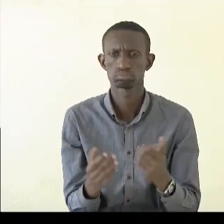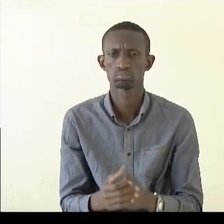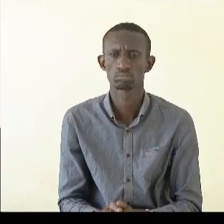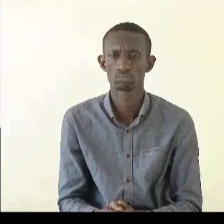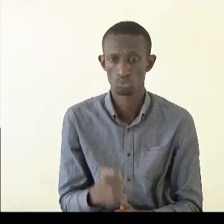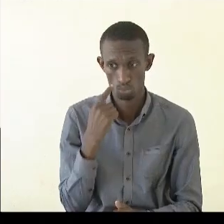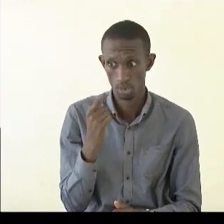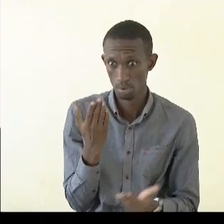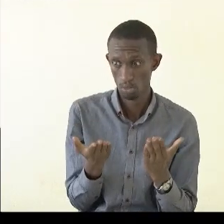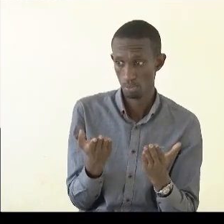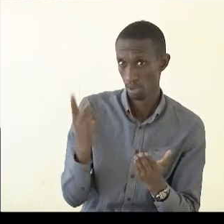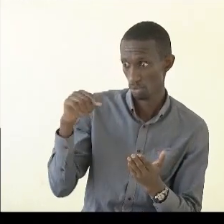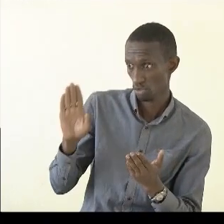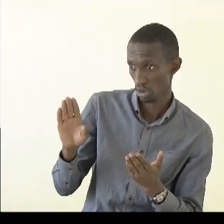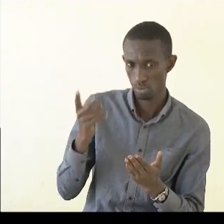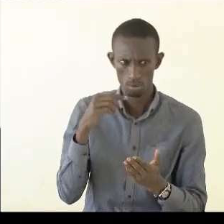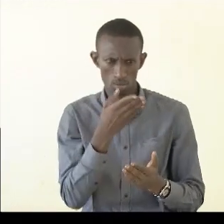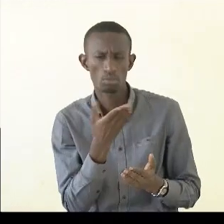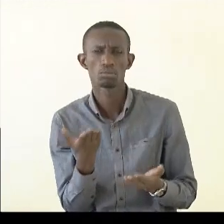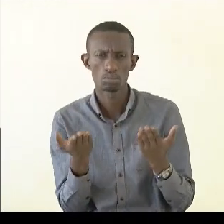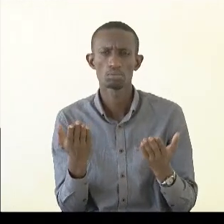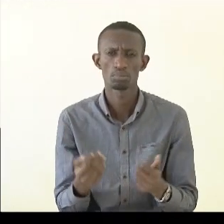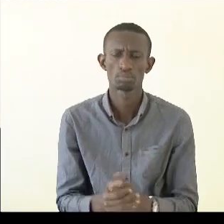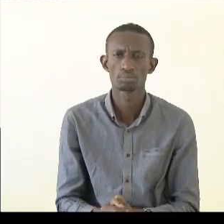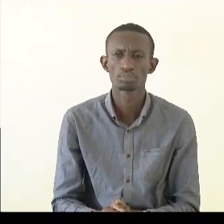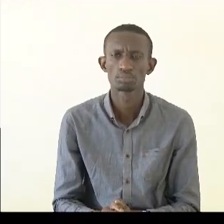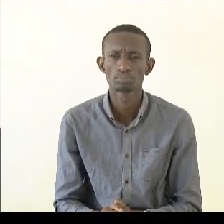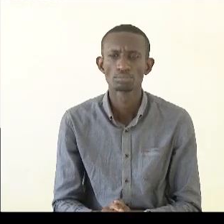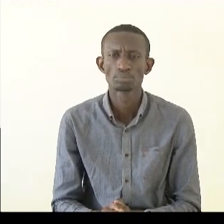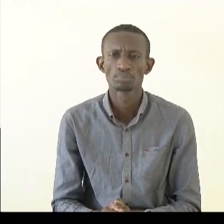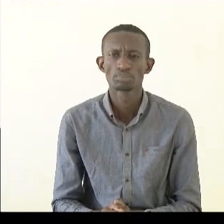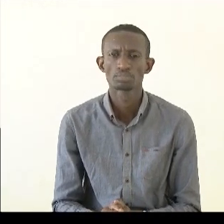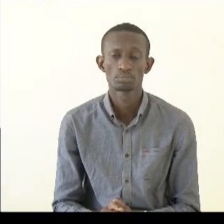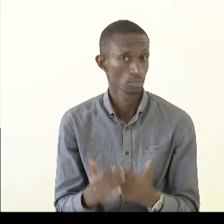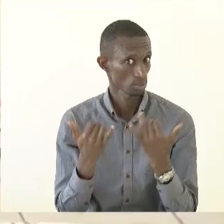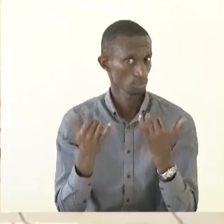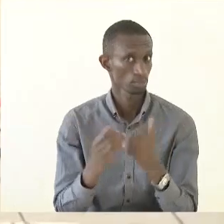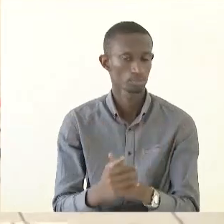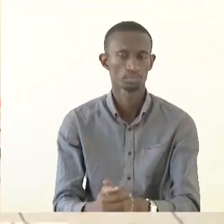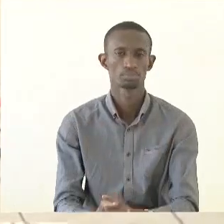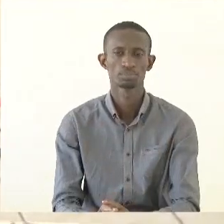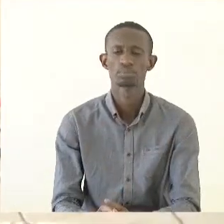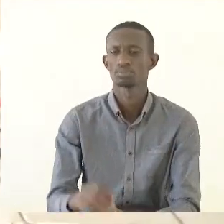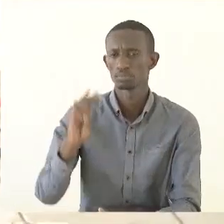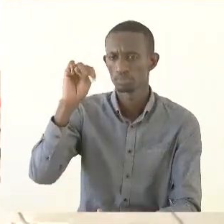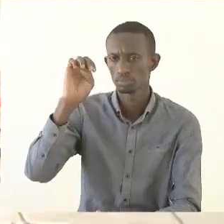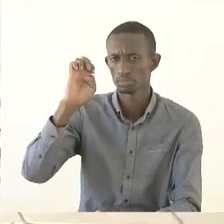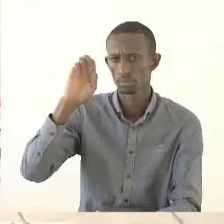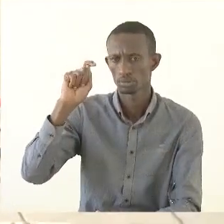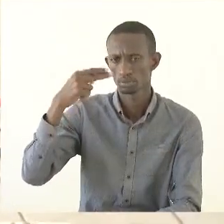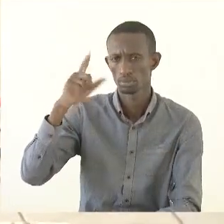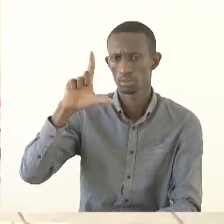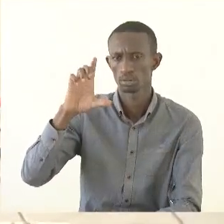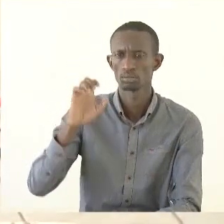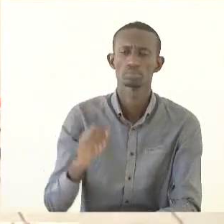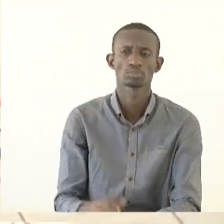is the only way that we can be able to look at these questions. Now, Methylbenzene is changing